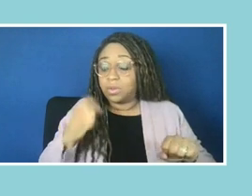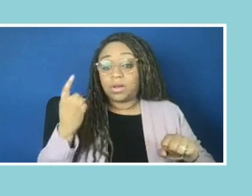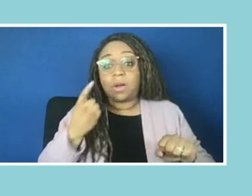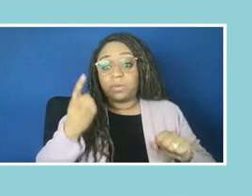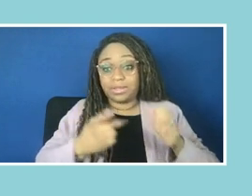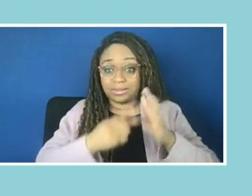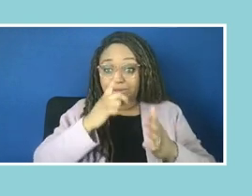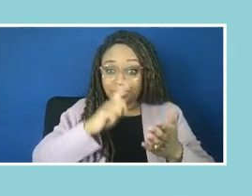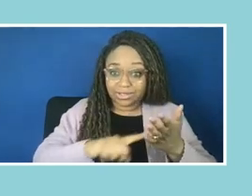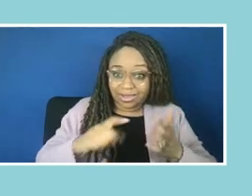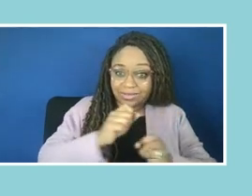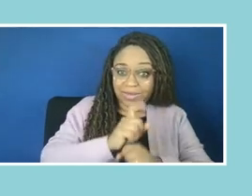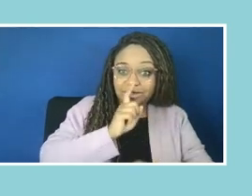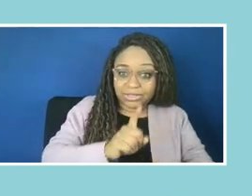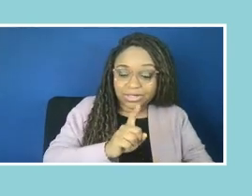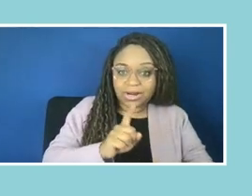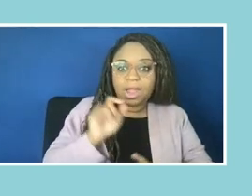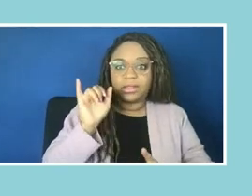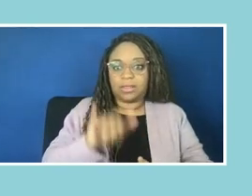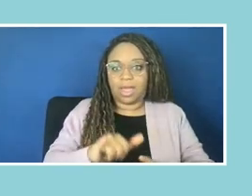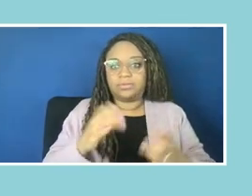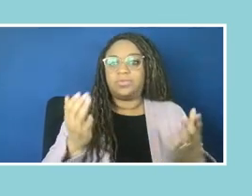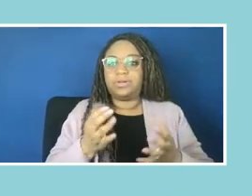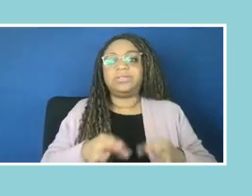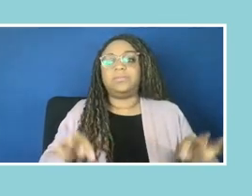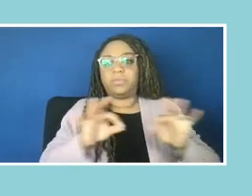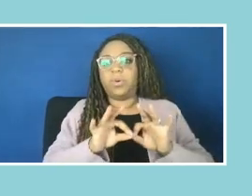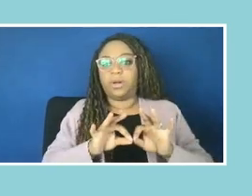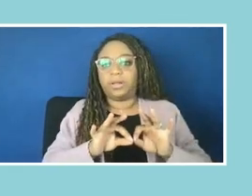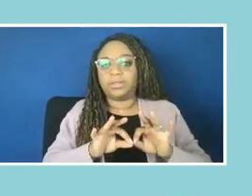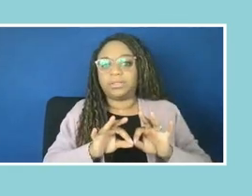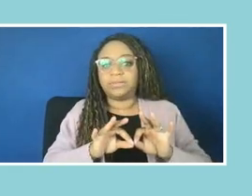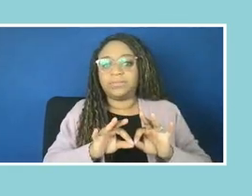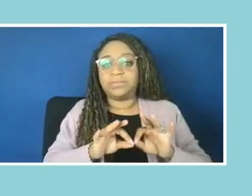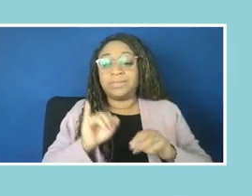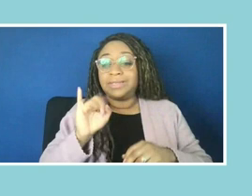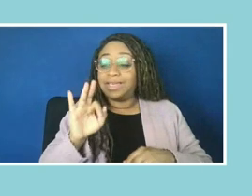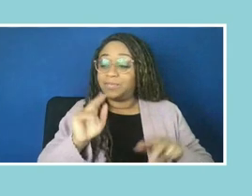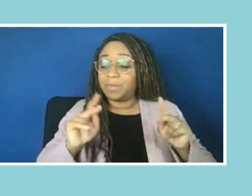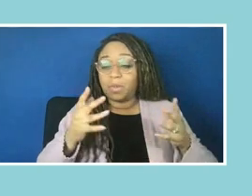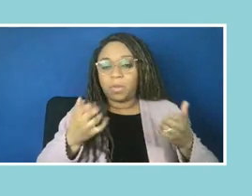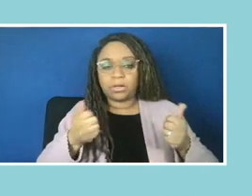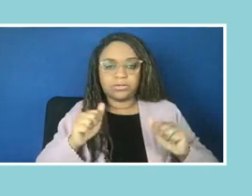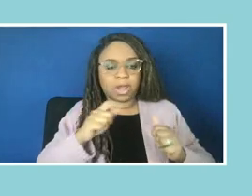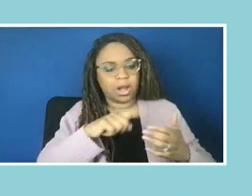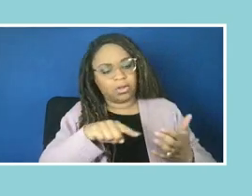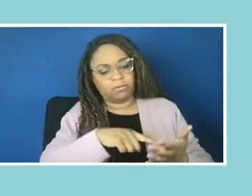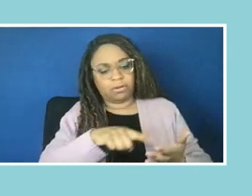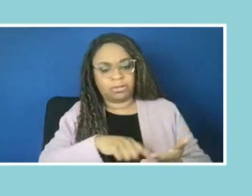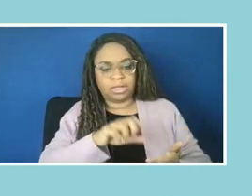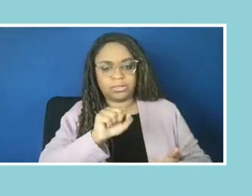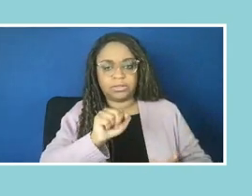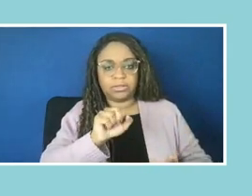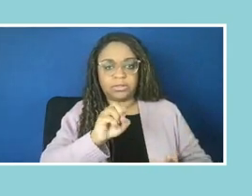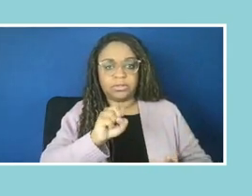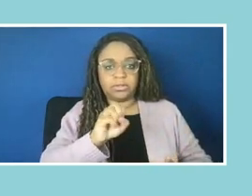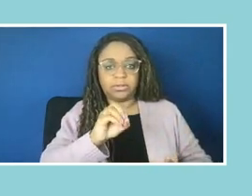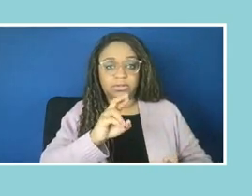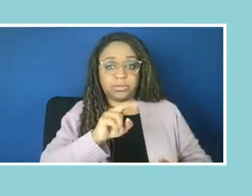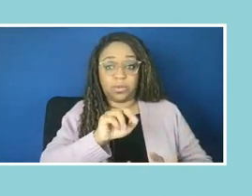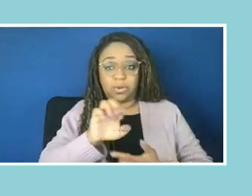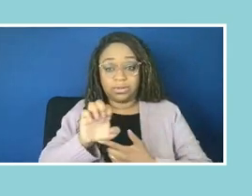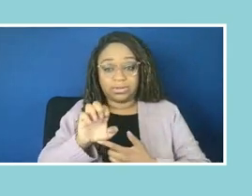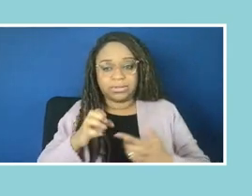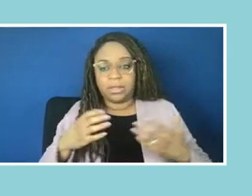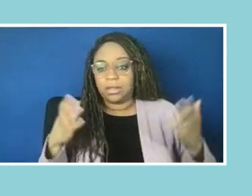what's important. I mean, if people want to try to attack the source, frankly, if you want to keep complaining that Antifa is the ones that